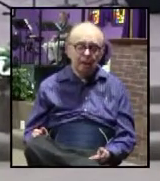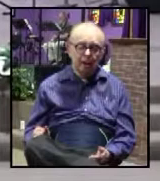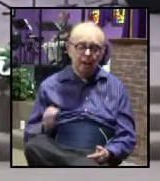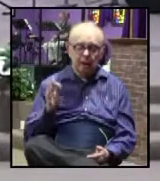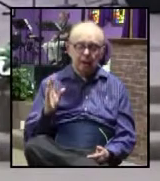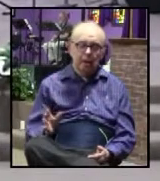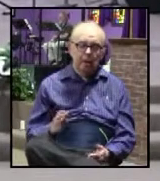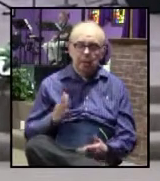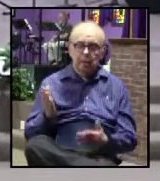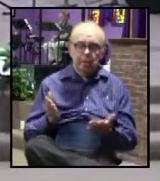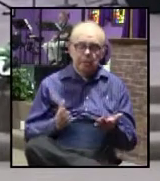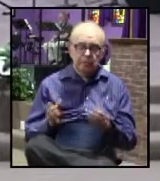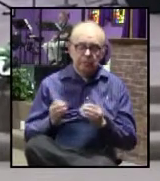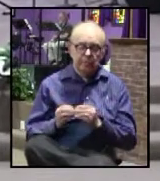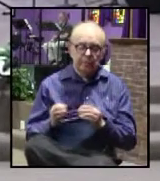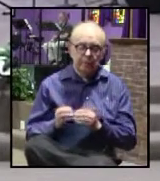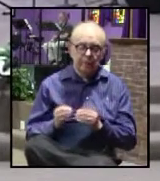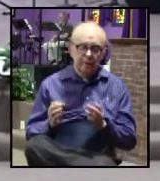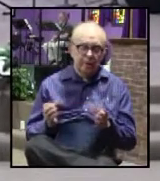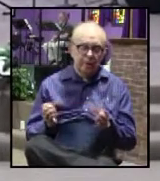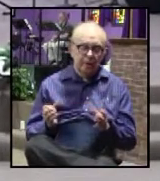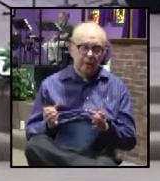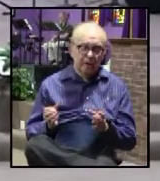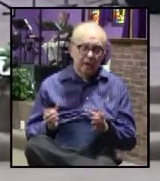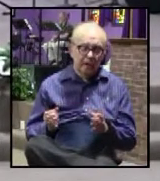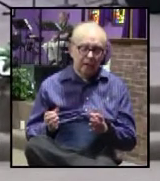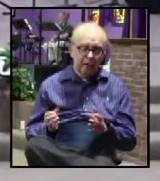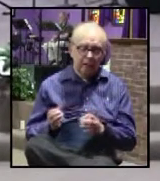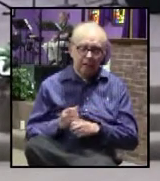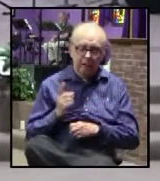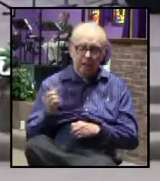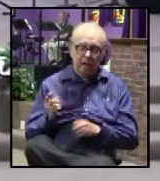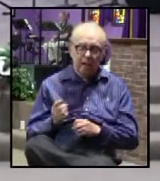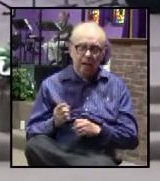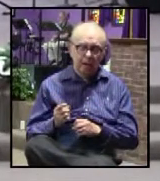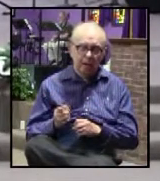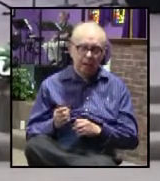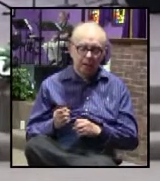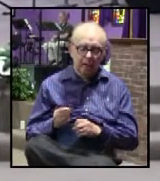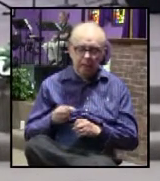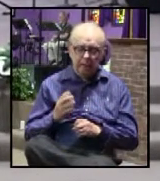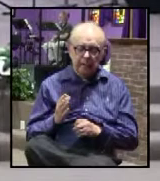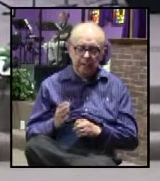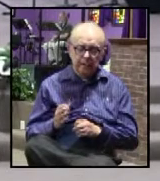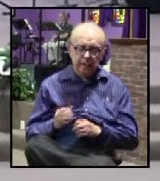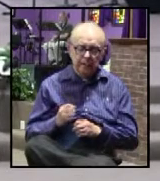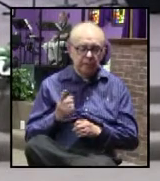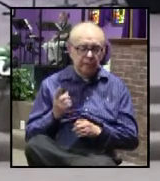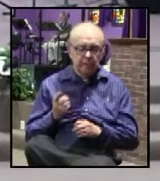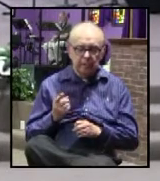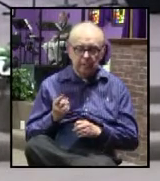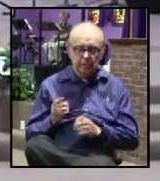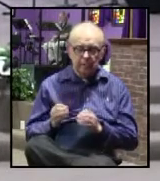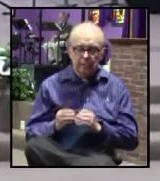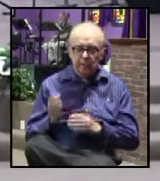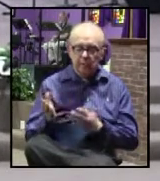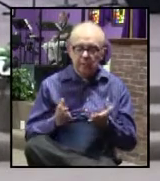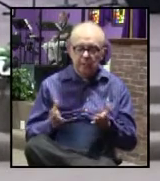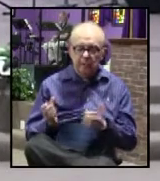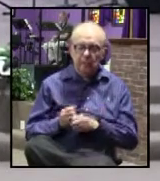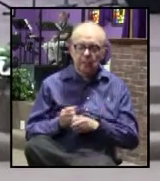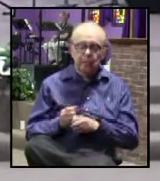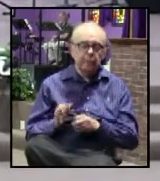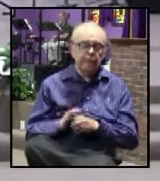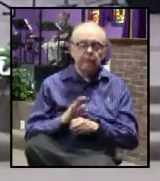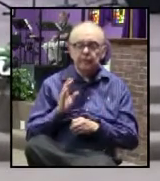And he says, you serve more, you get filled. It's one of those backward things of God that doesn't make any sense. The more you serve, the more you